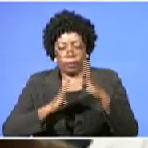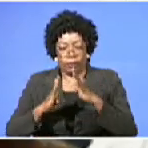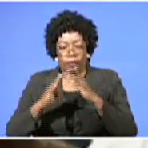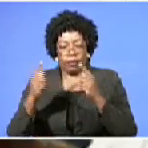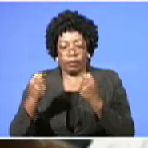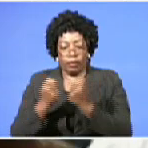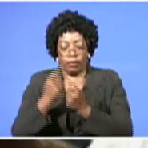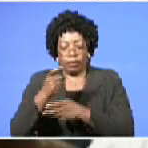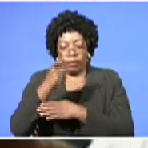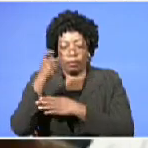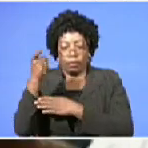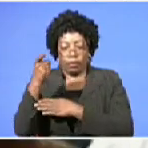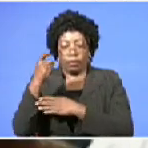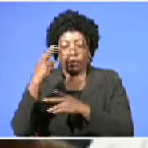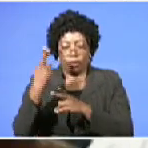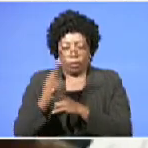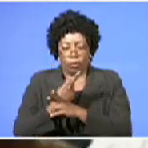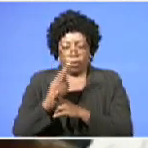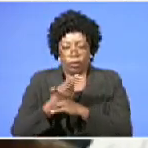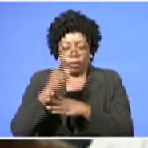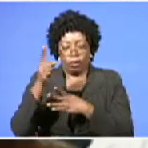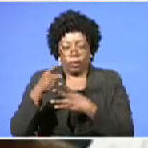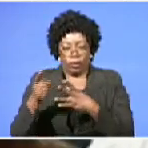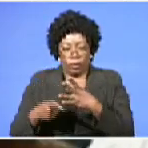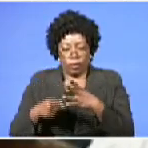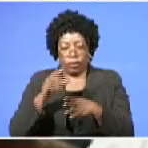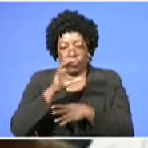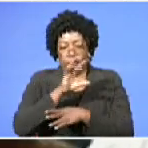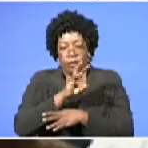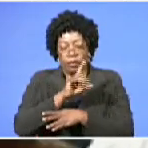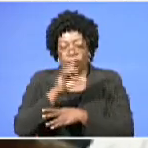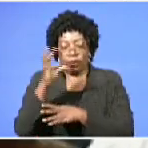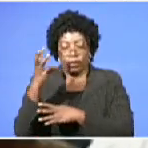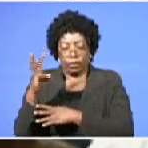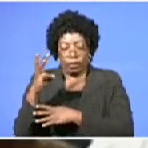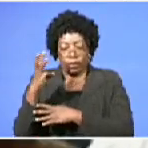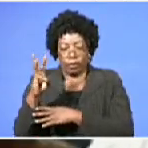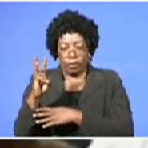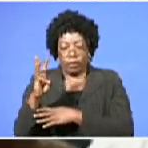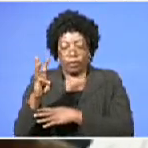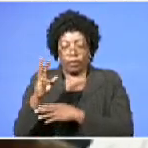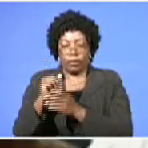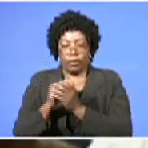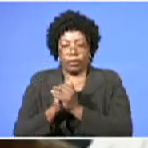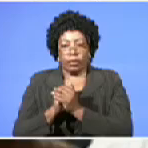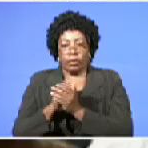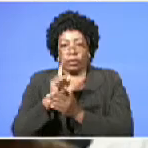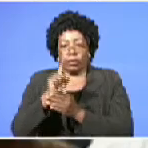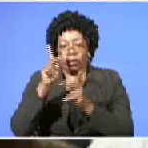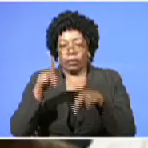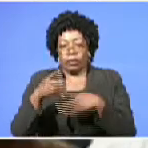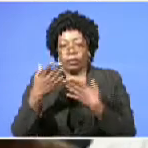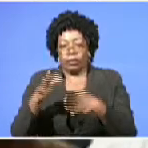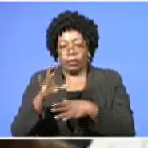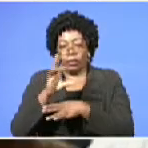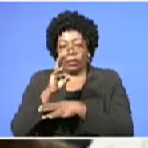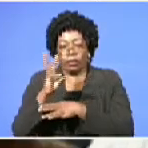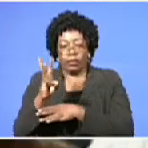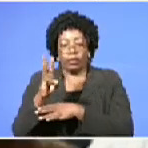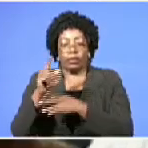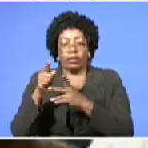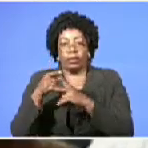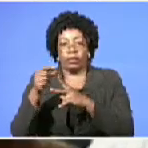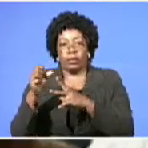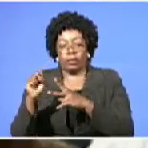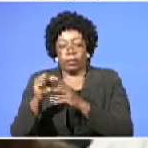They won their regular season finale 71-66. Godfrey Roll finishing up with 14 points. Stephen F. Austin also getting up